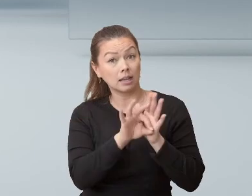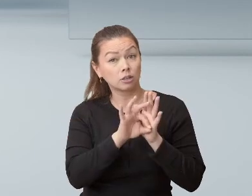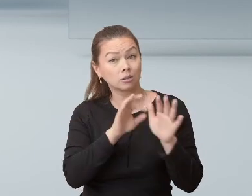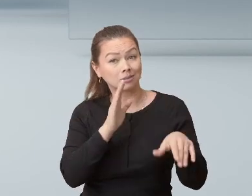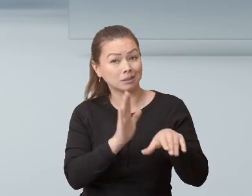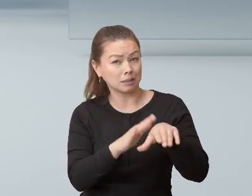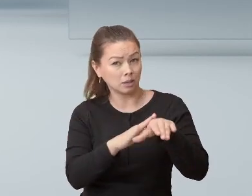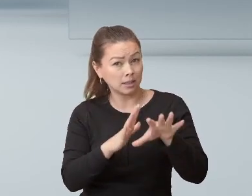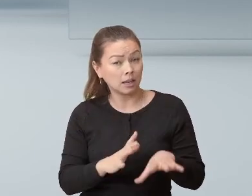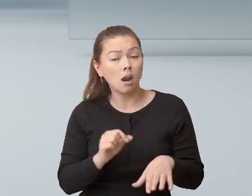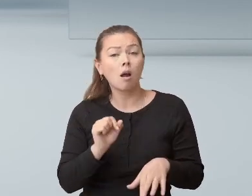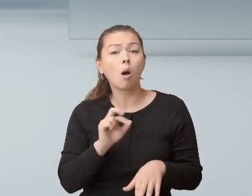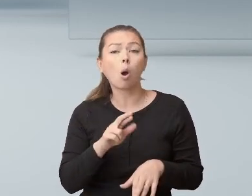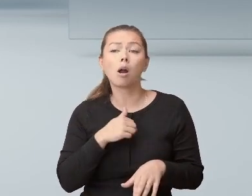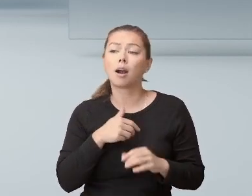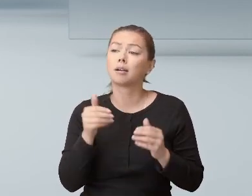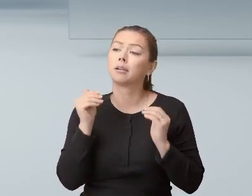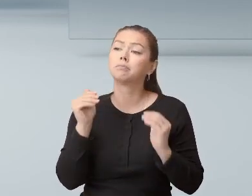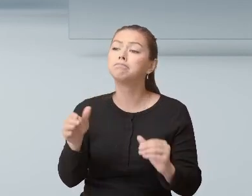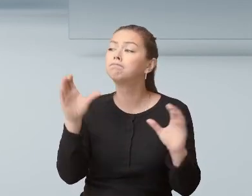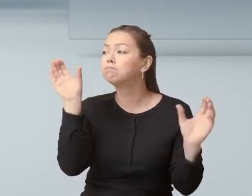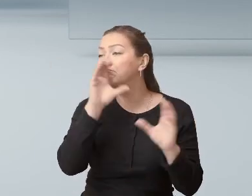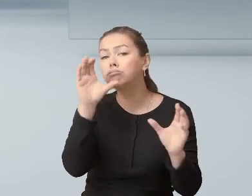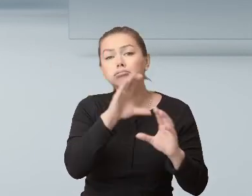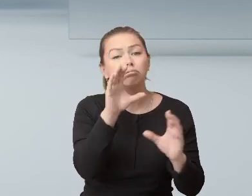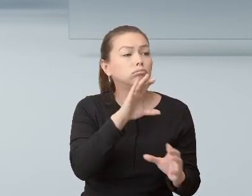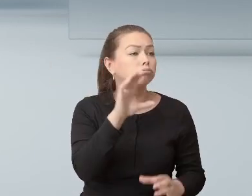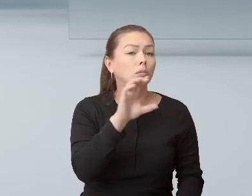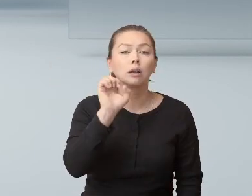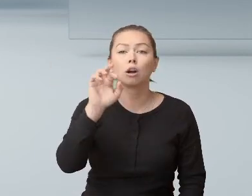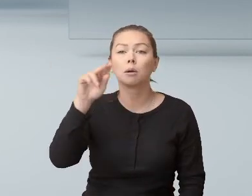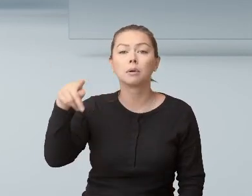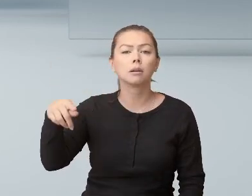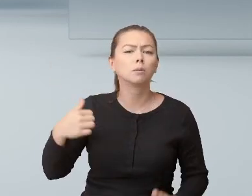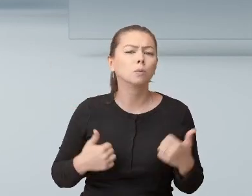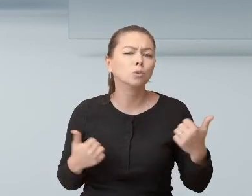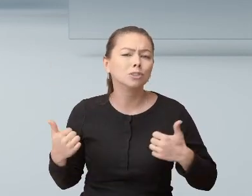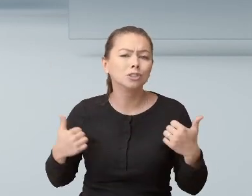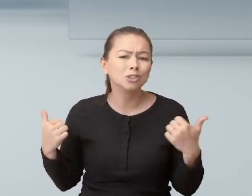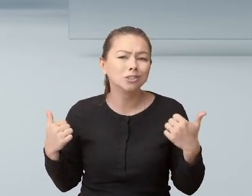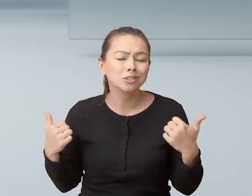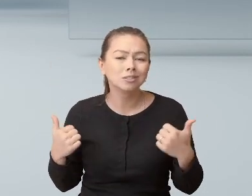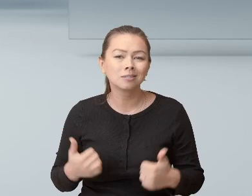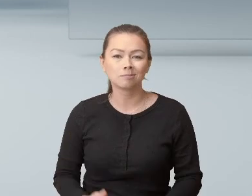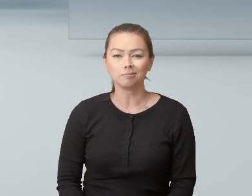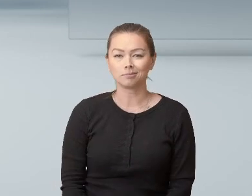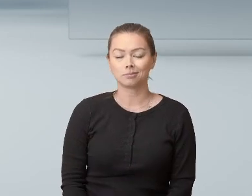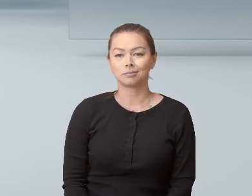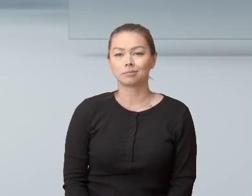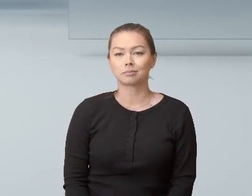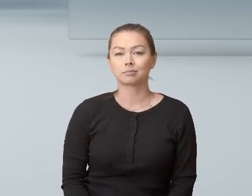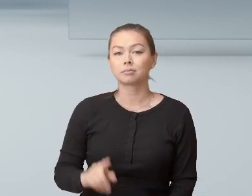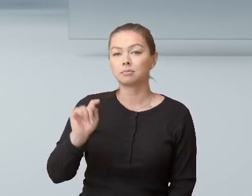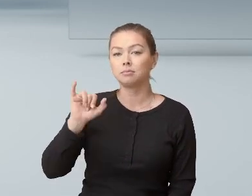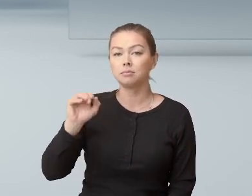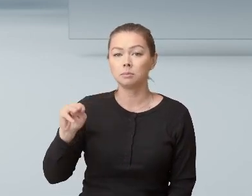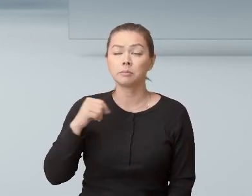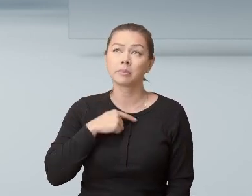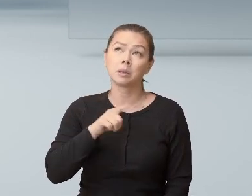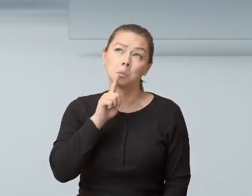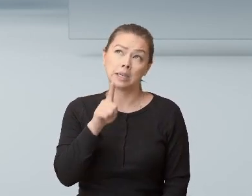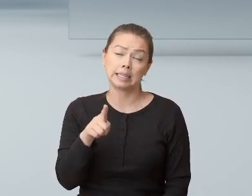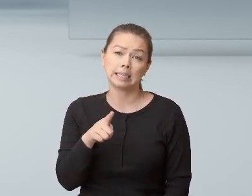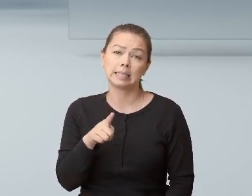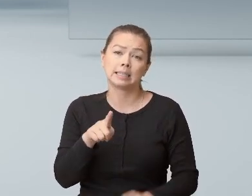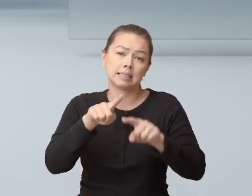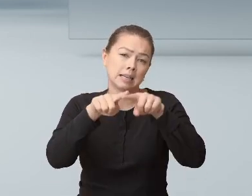can I just go out and shop for ERPs? Right. So the answer to both those questions can be yes, depending